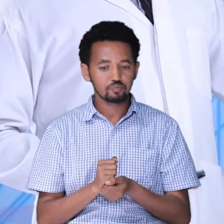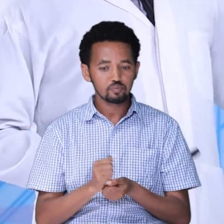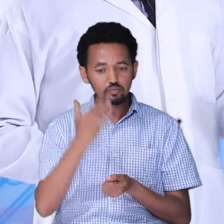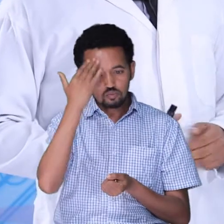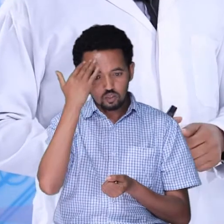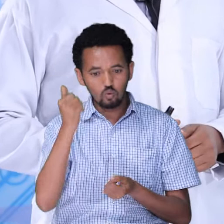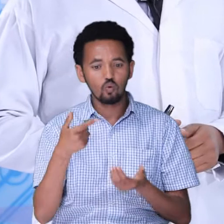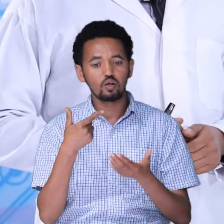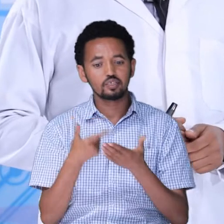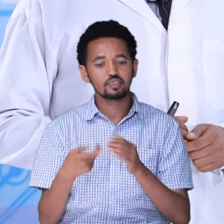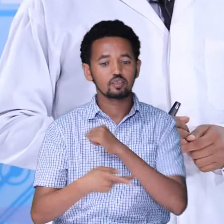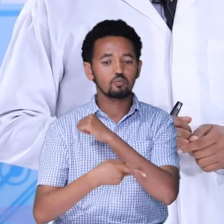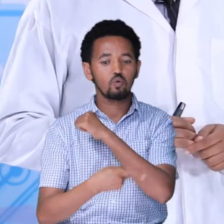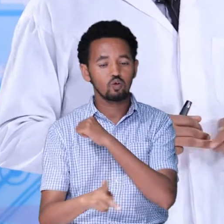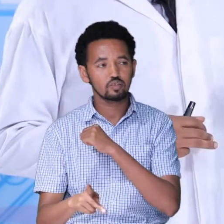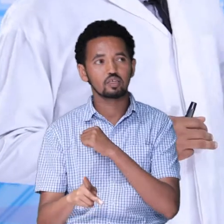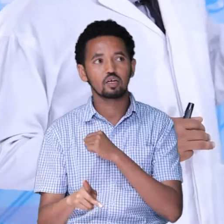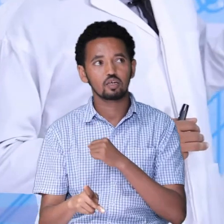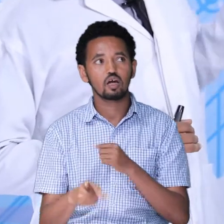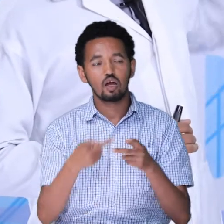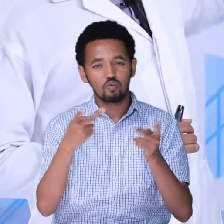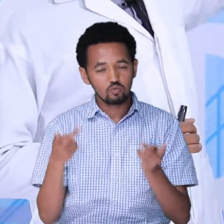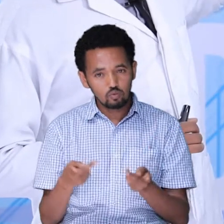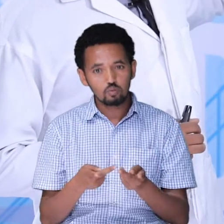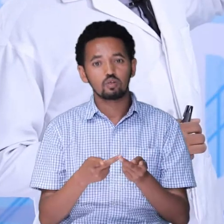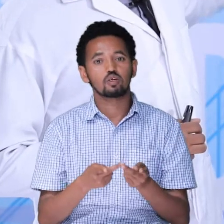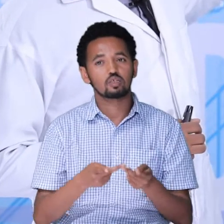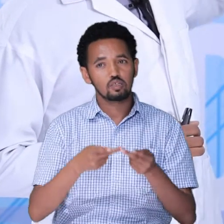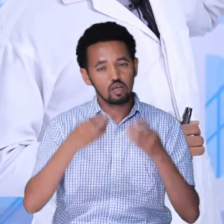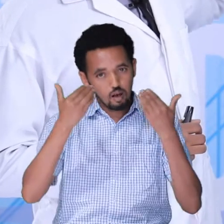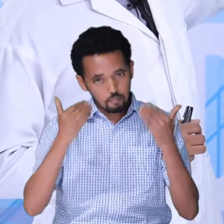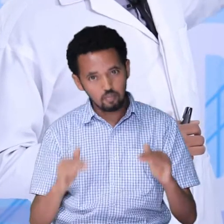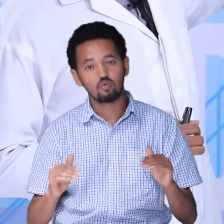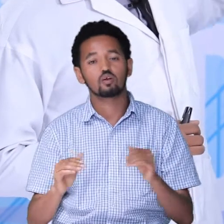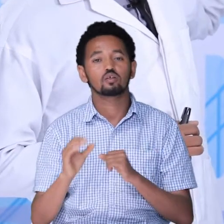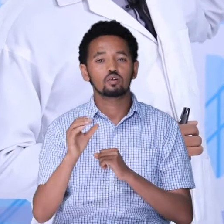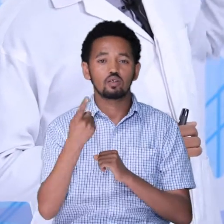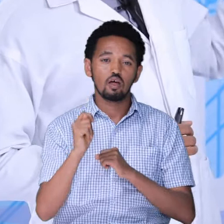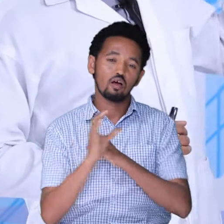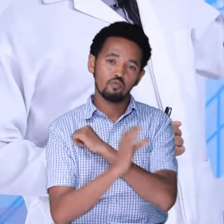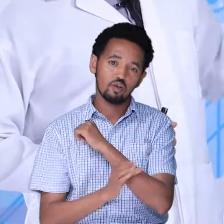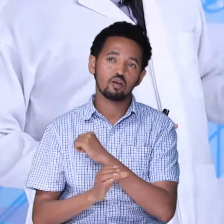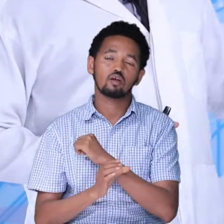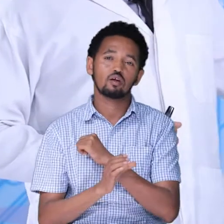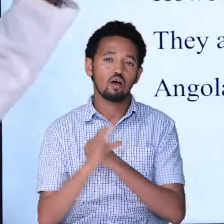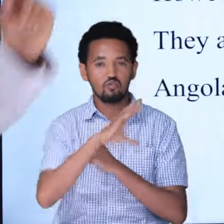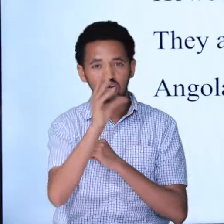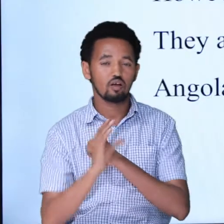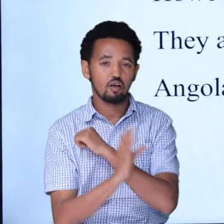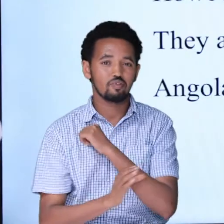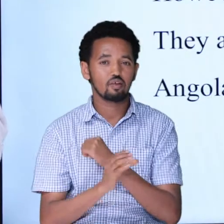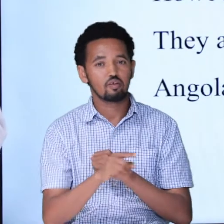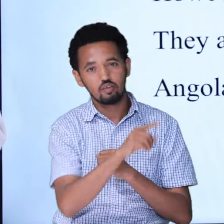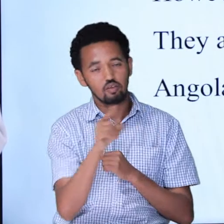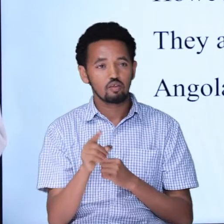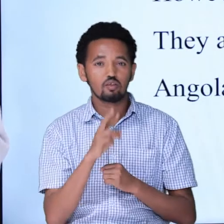why these political shake-ups took place among the African countries? There are